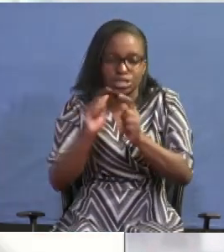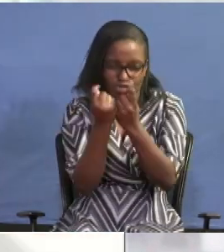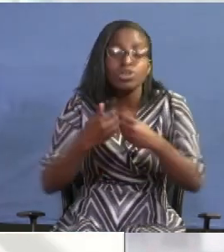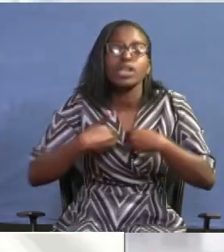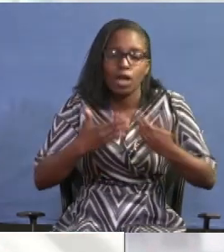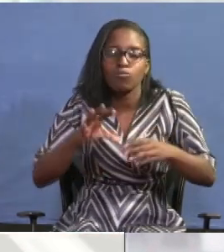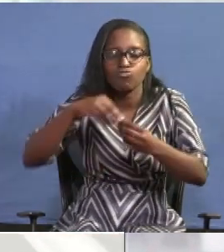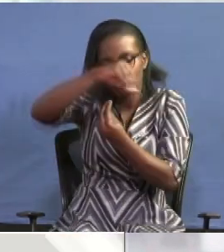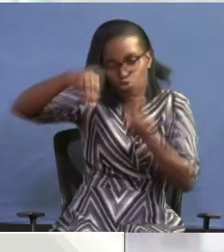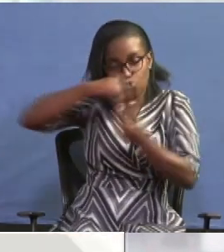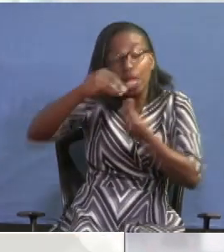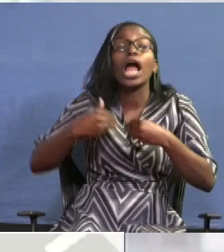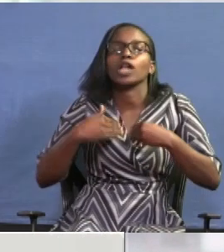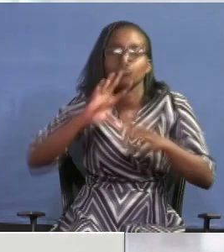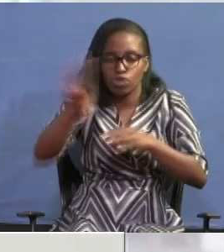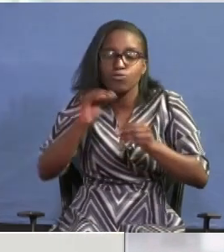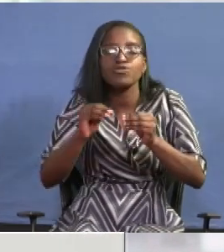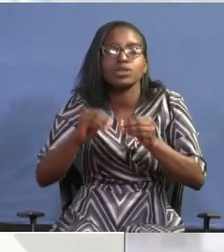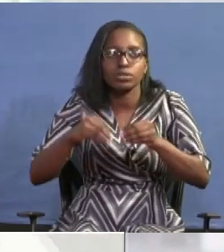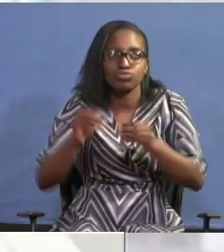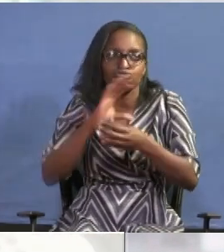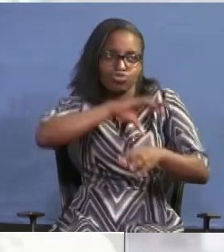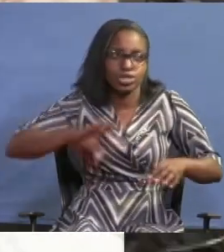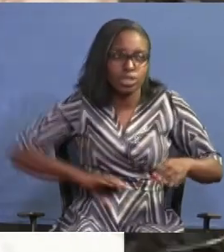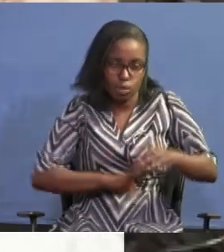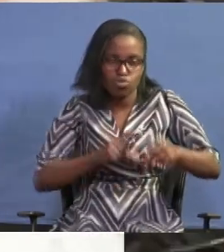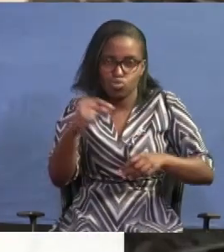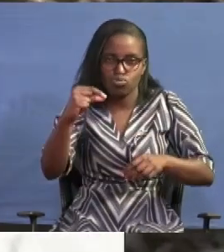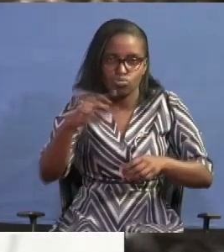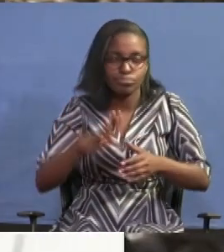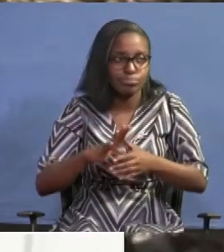avocados will soon be headed to China. Take a look.